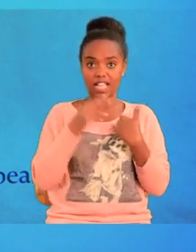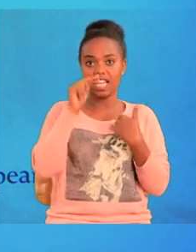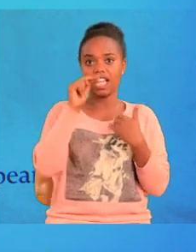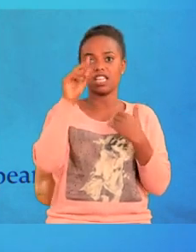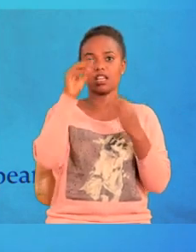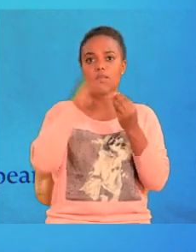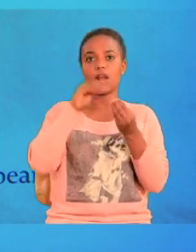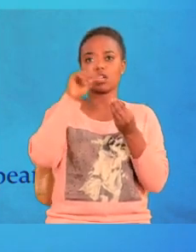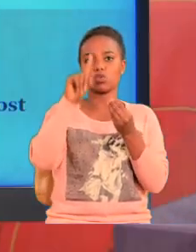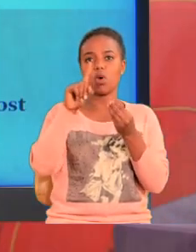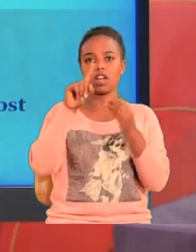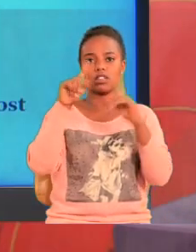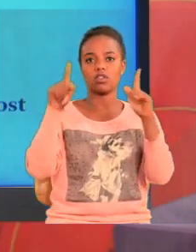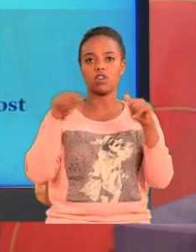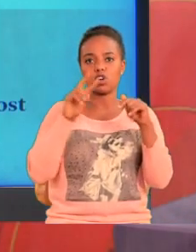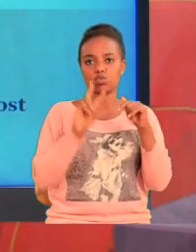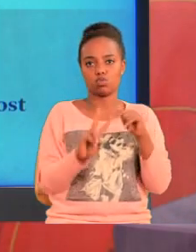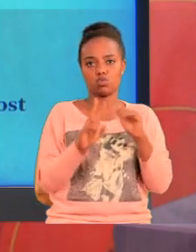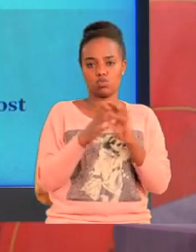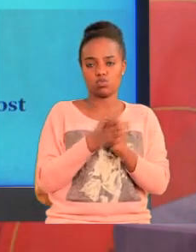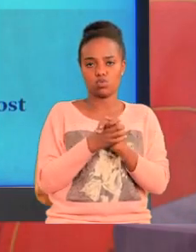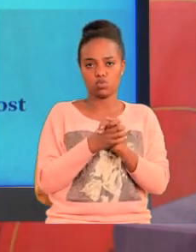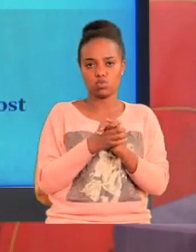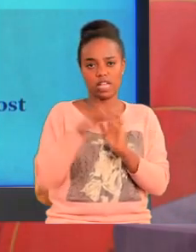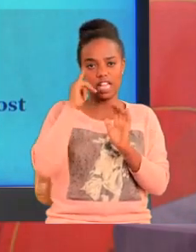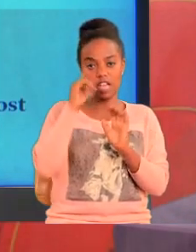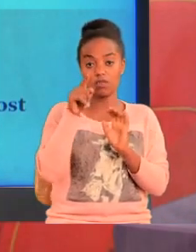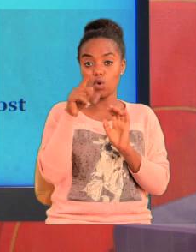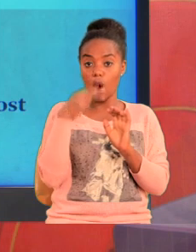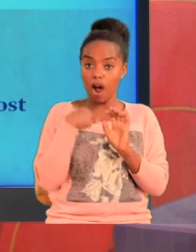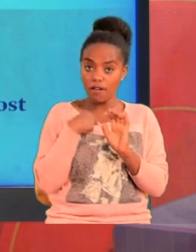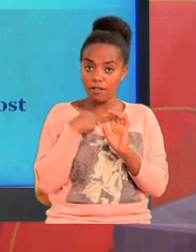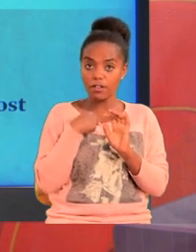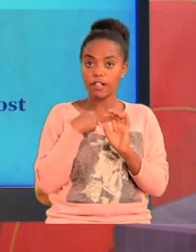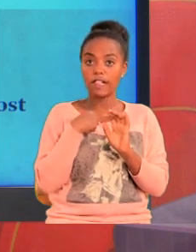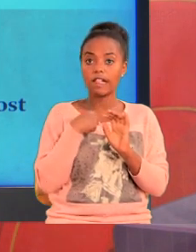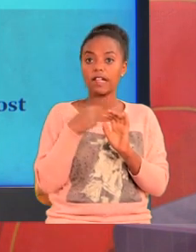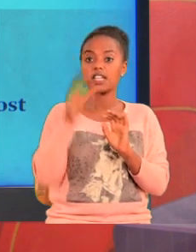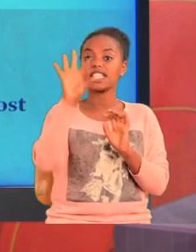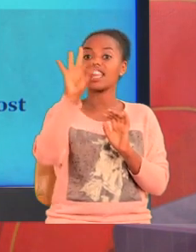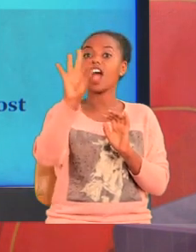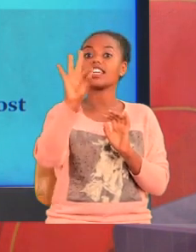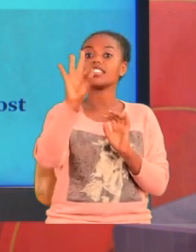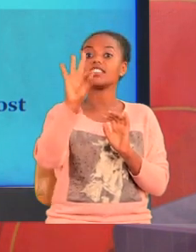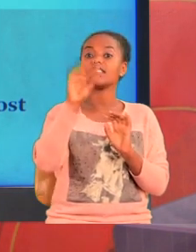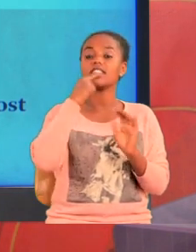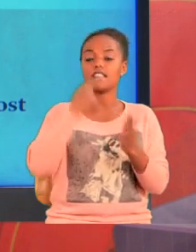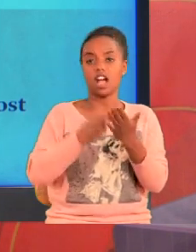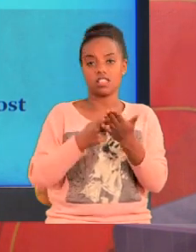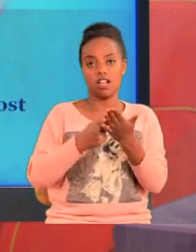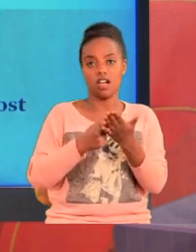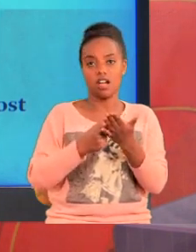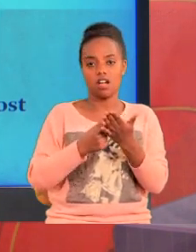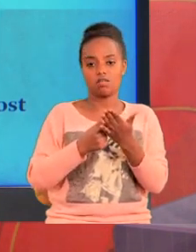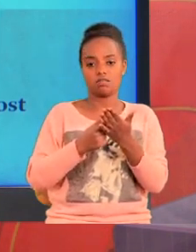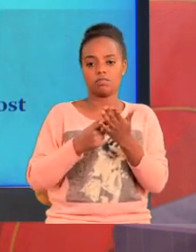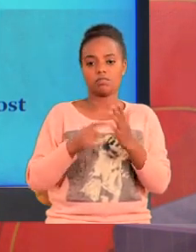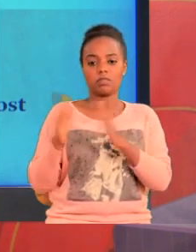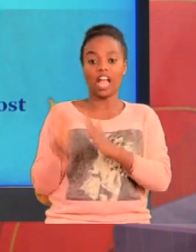plus 1 over 2's item. For example, if we have 9 data set arranged in